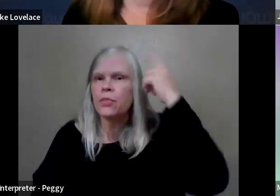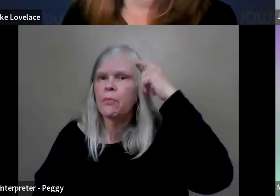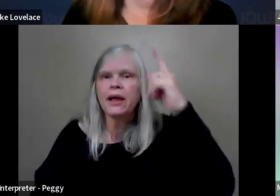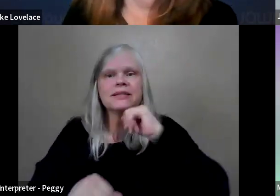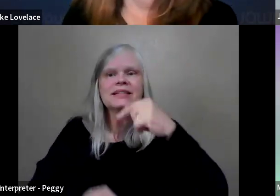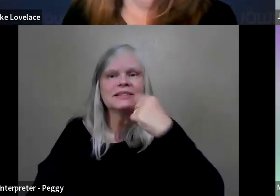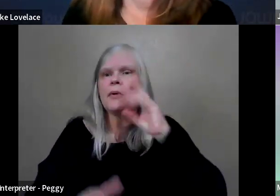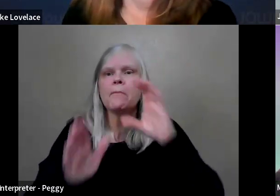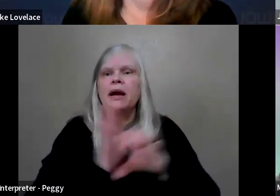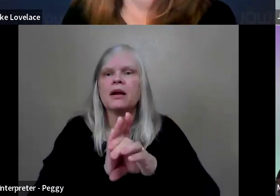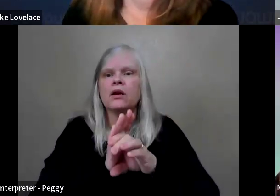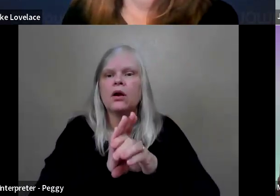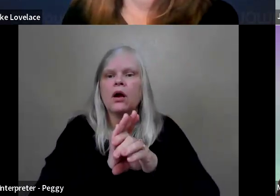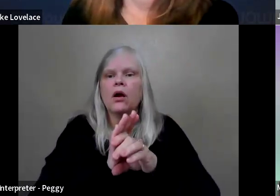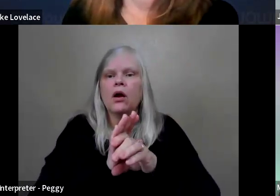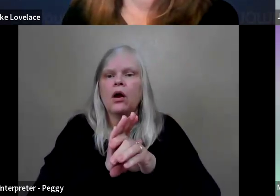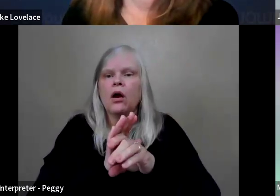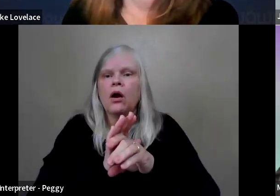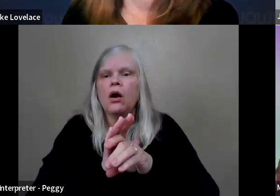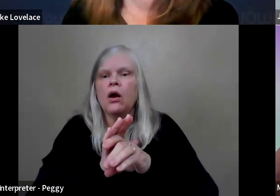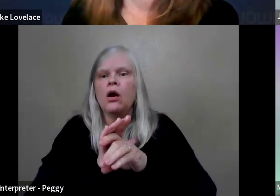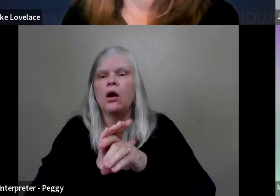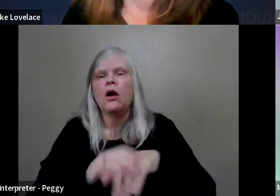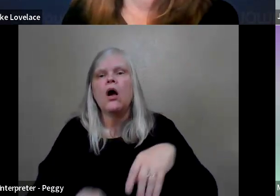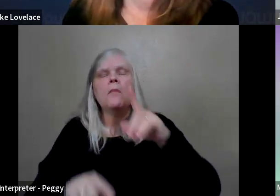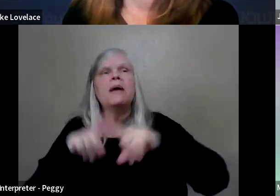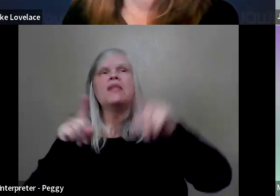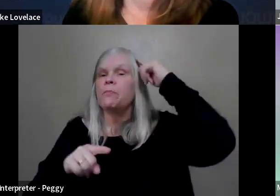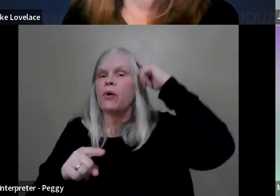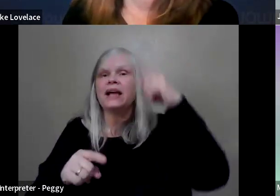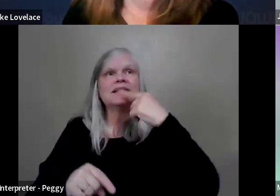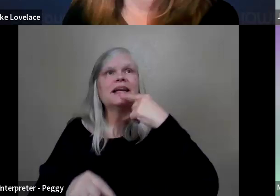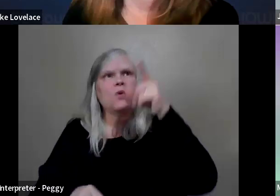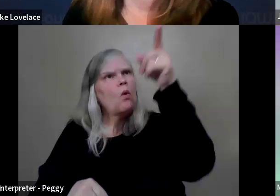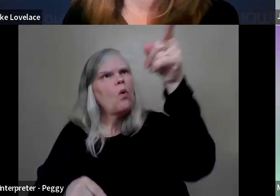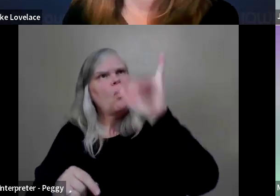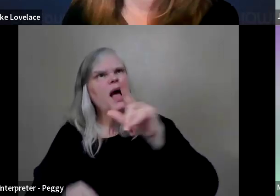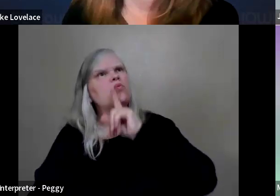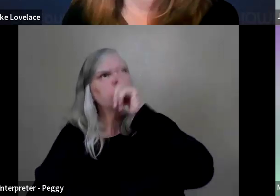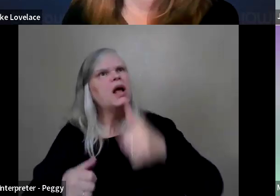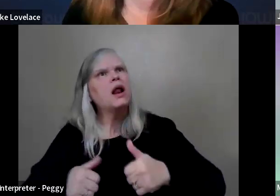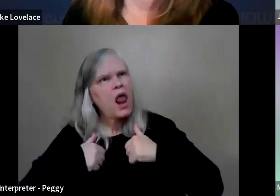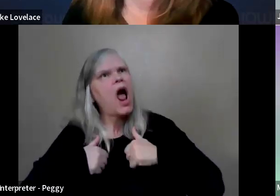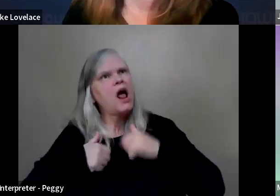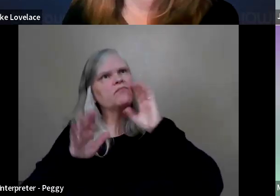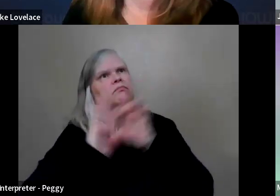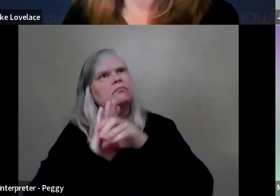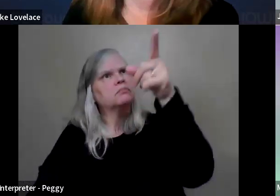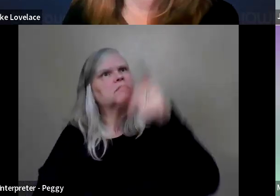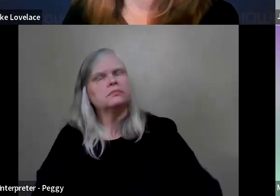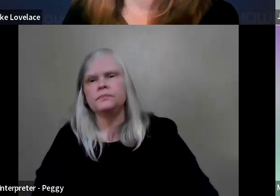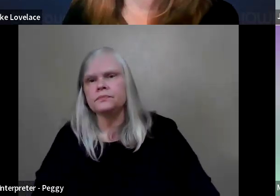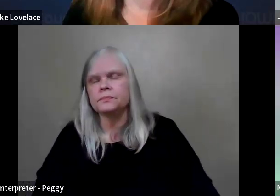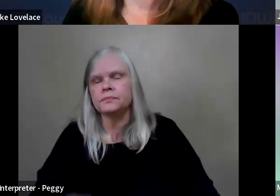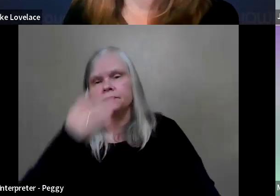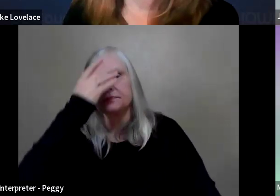but their brain tells them whatever's on the wall is real life. And so we can definitely see some of those challenges.